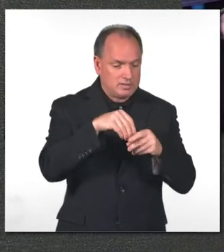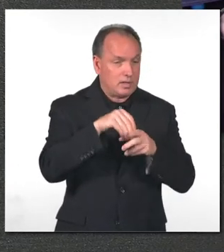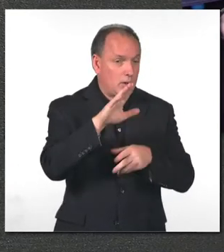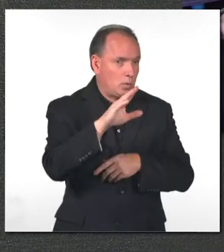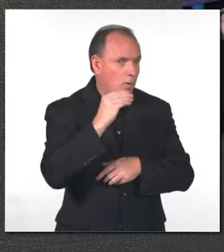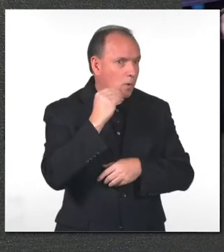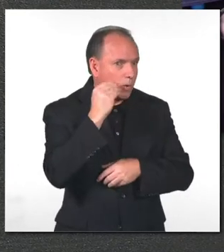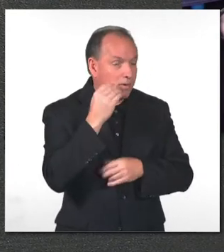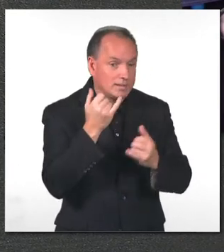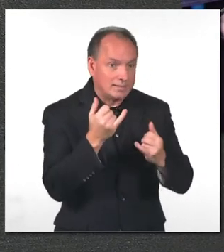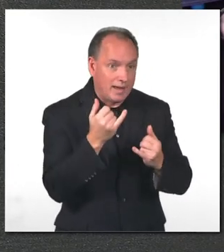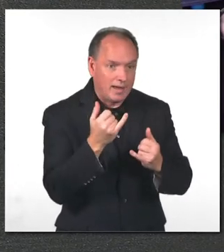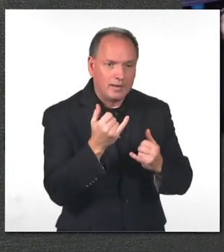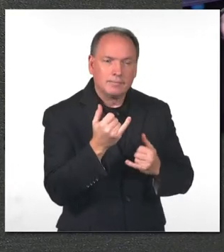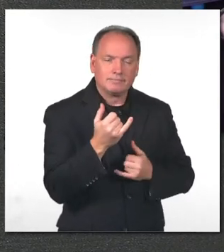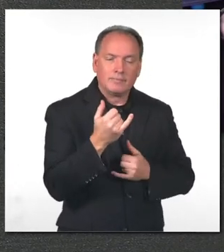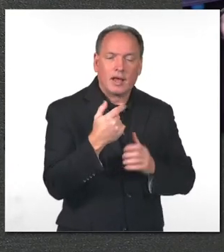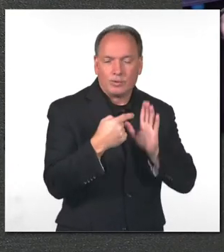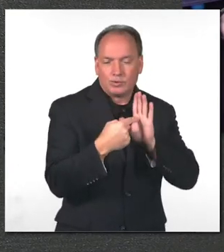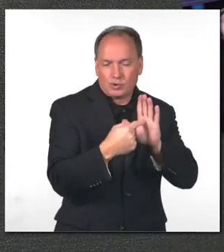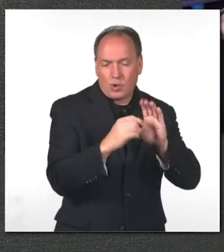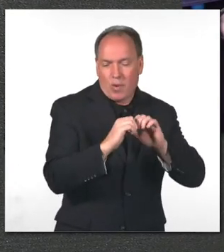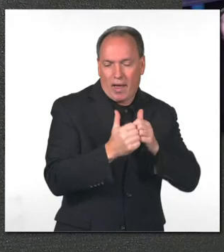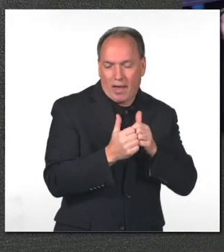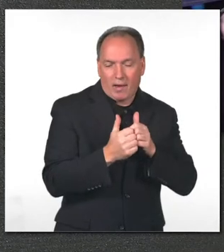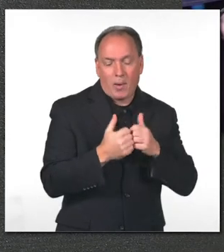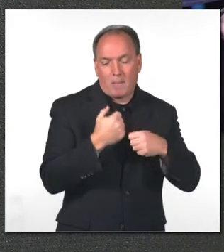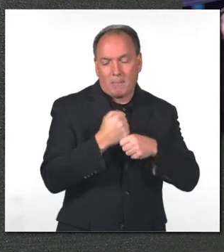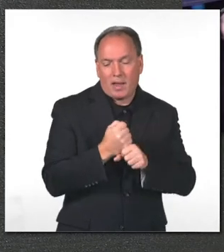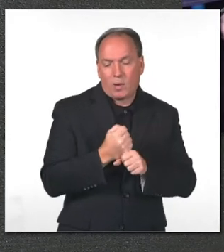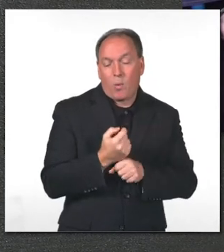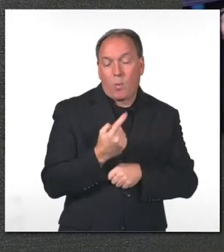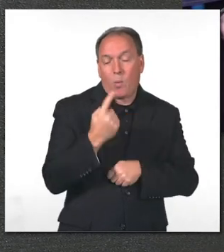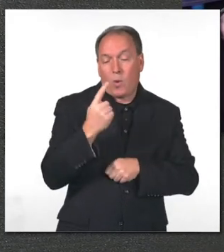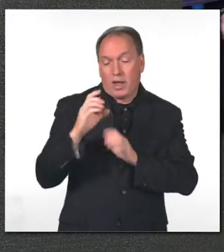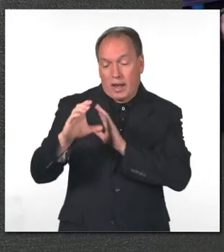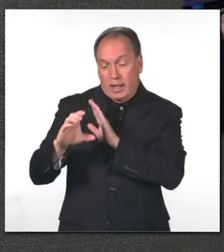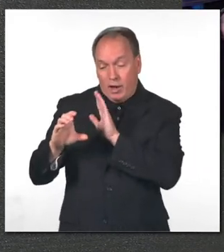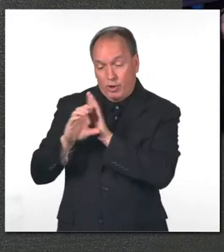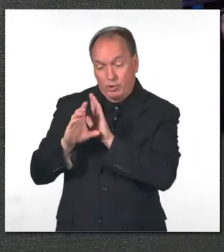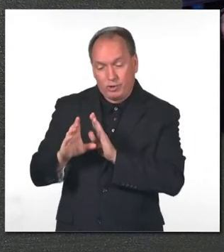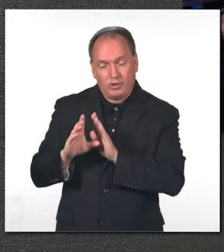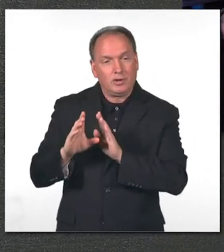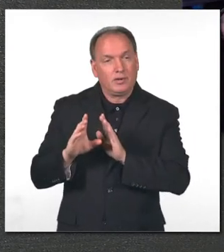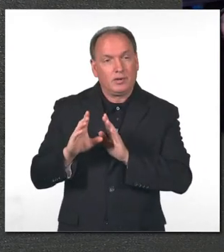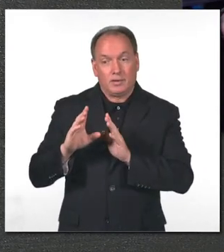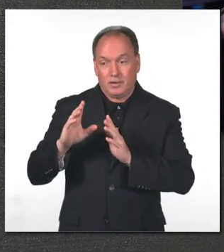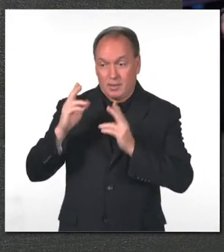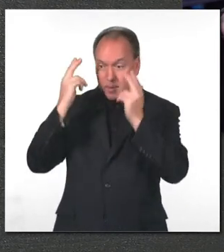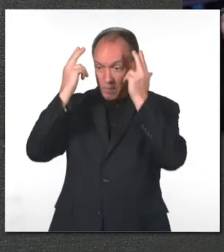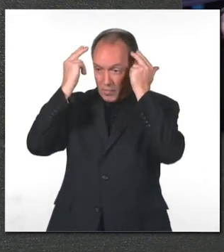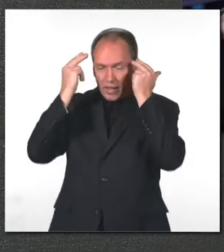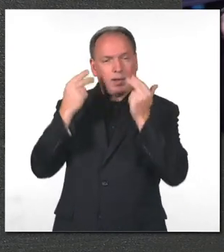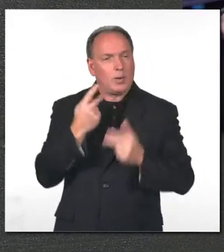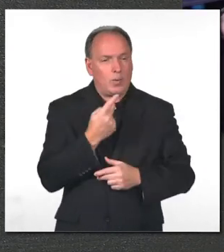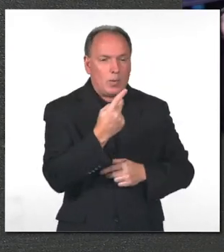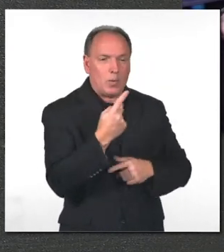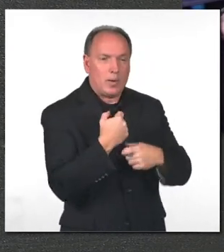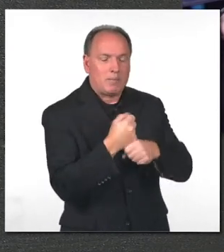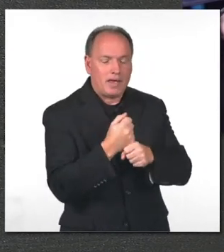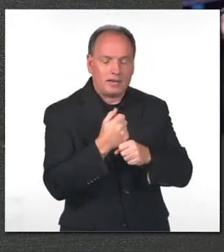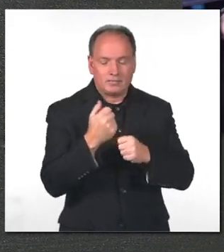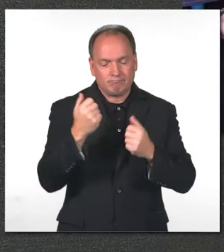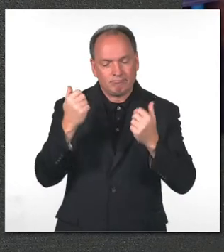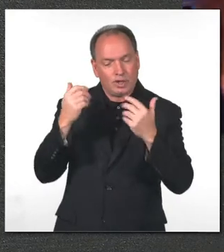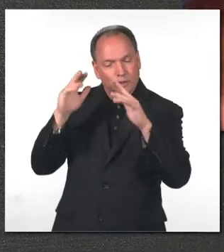So today, we're going to take one of the characters from the story, the story bunny slopes, and we're going to make a snow bunny together.